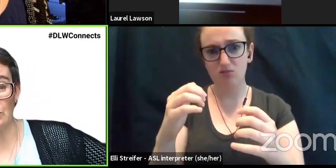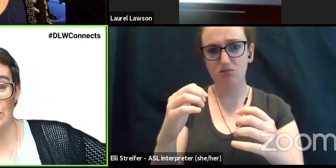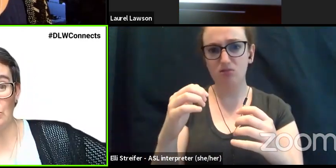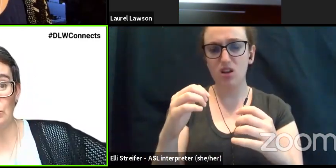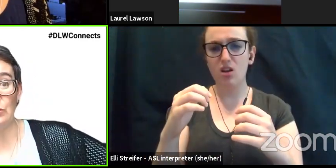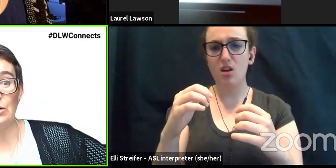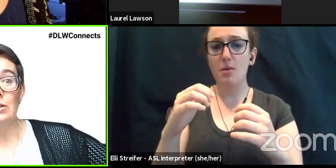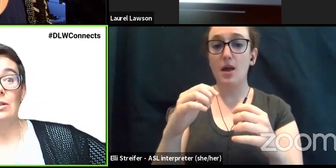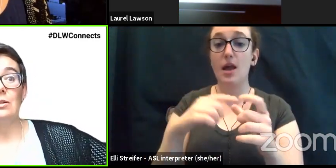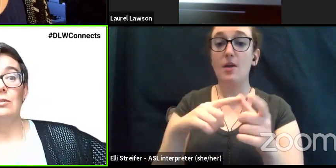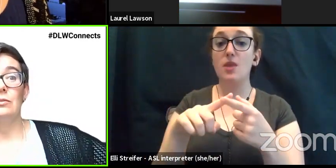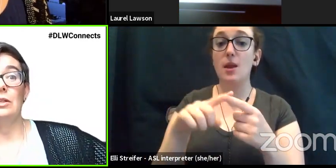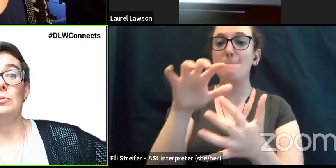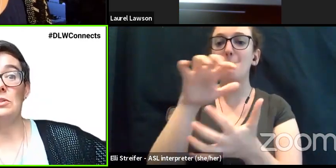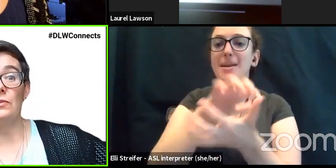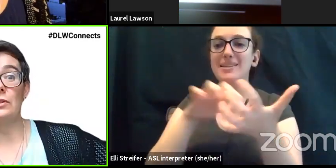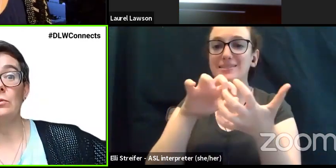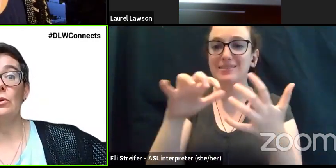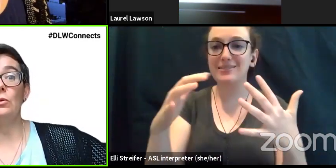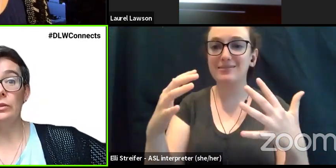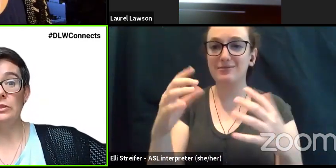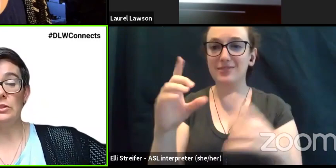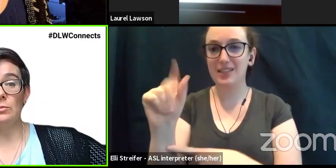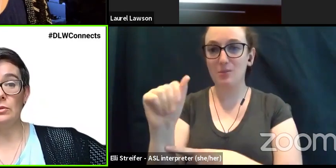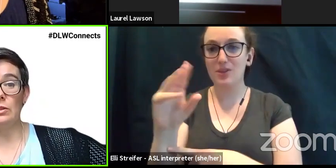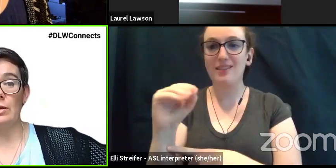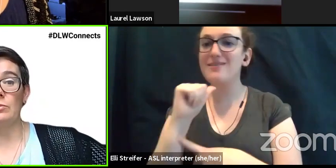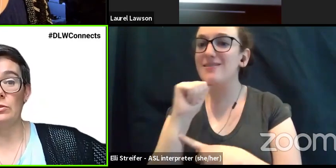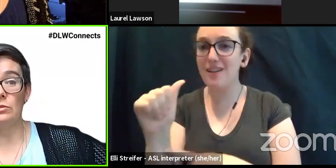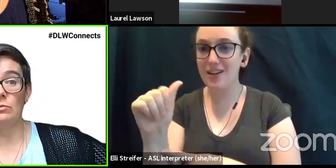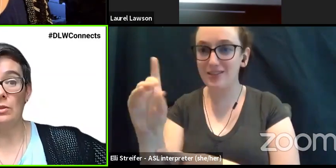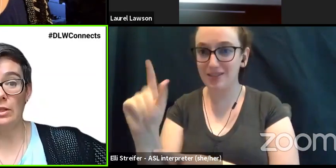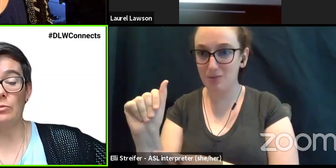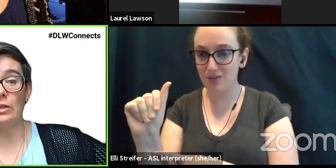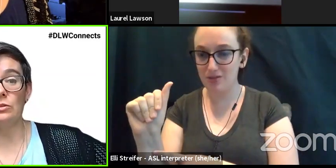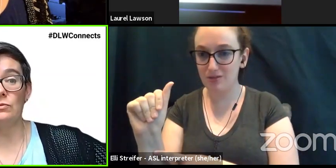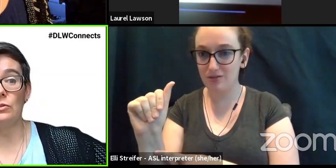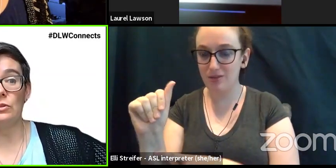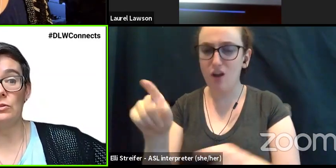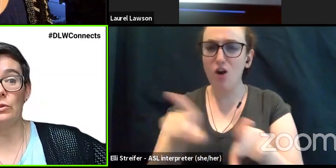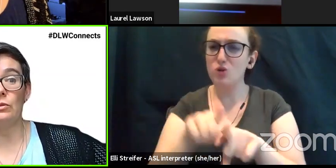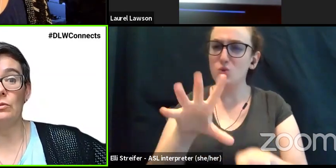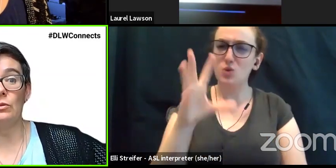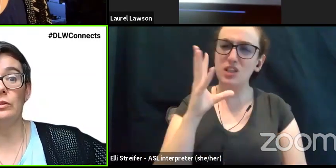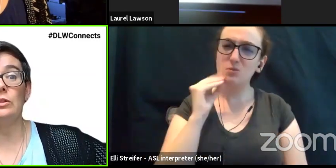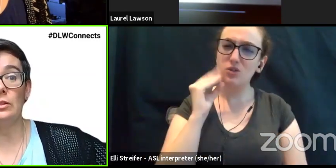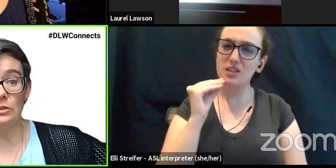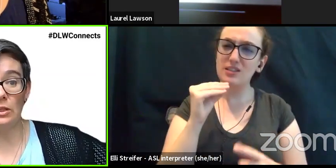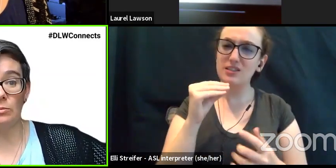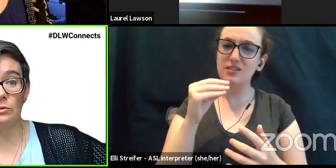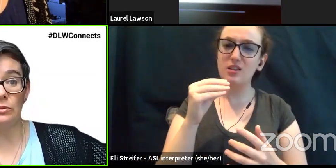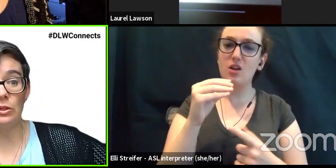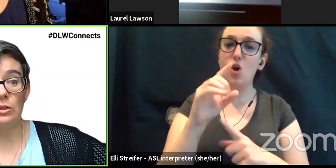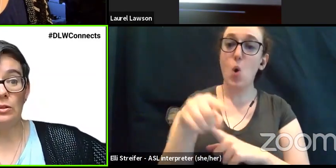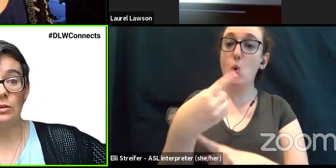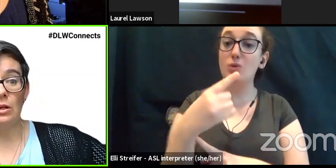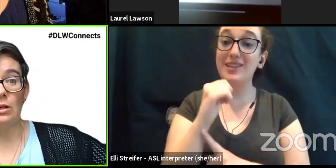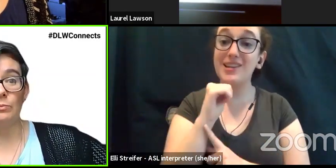and non-disabled, create specifically with only disabled collaborators versus with only